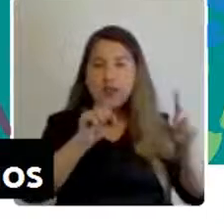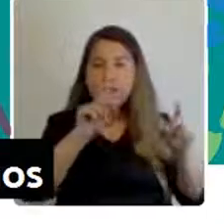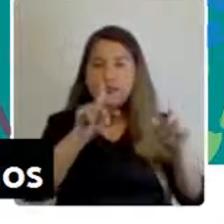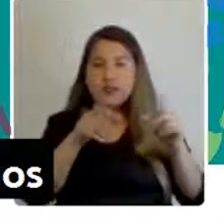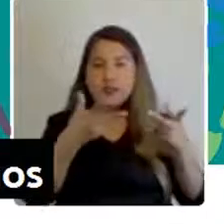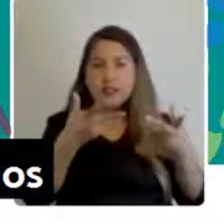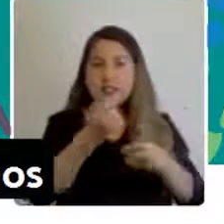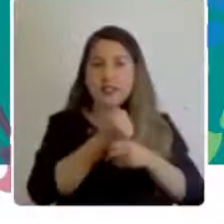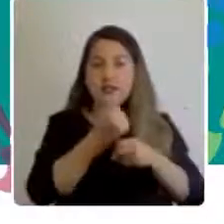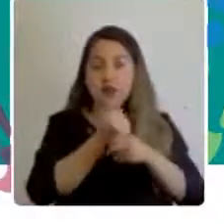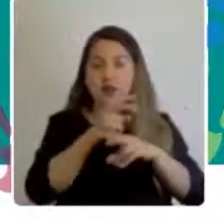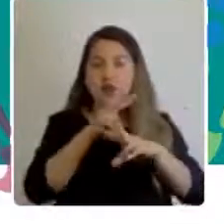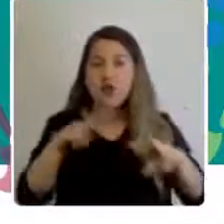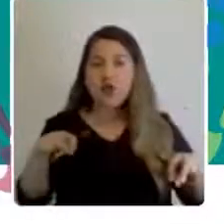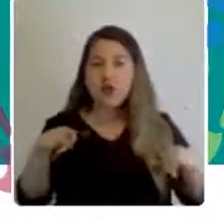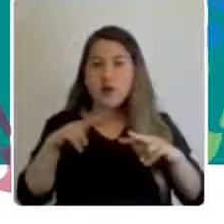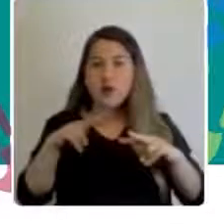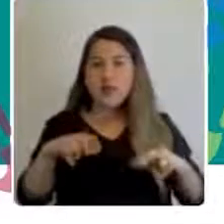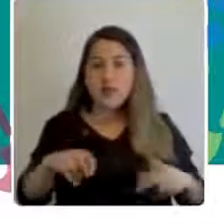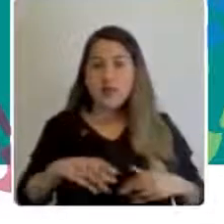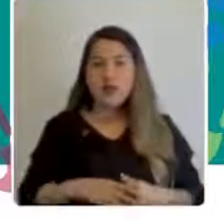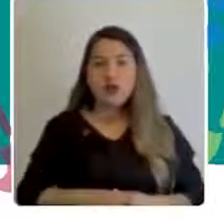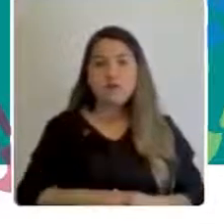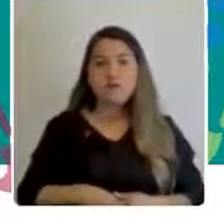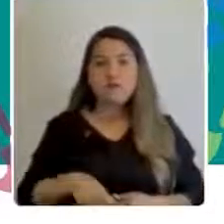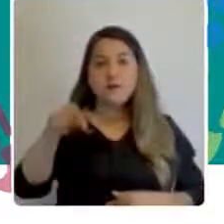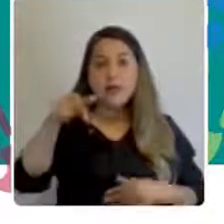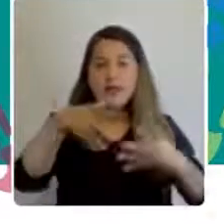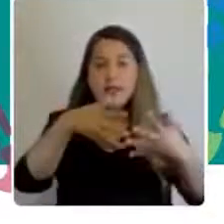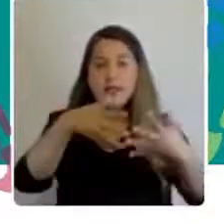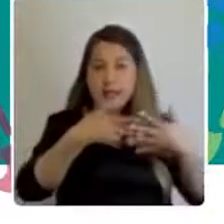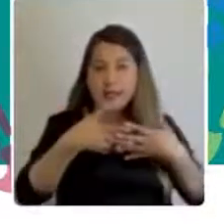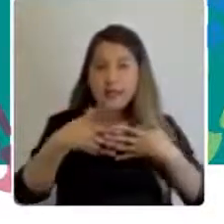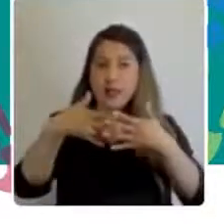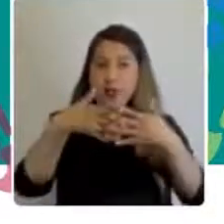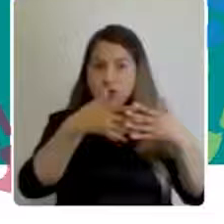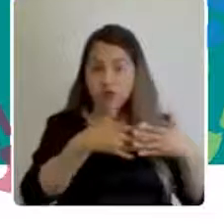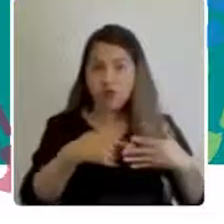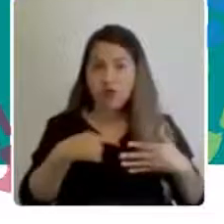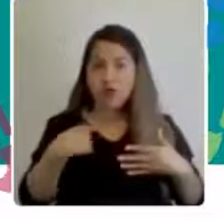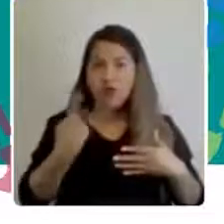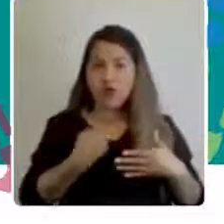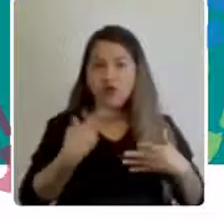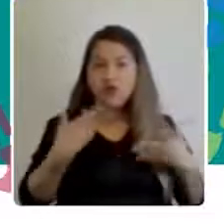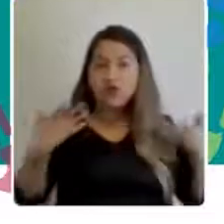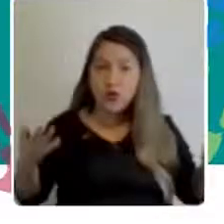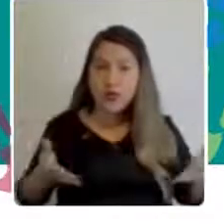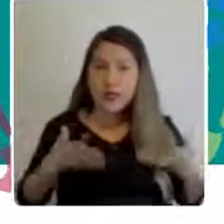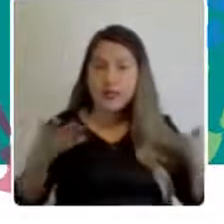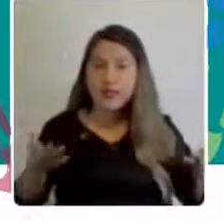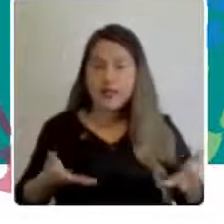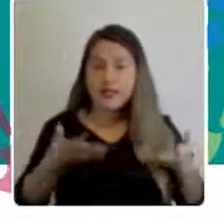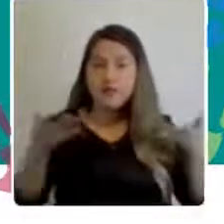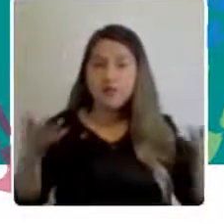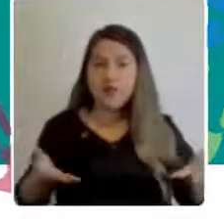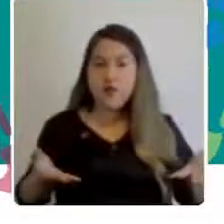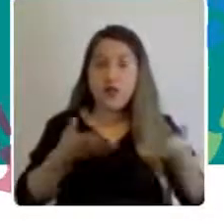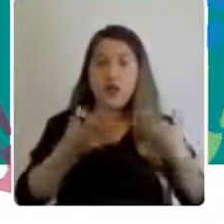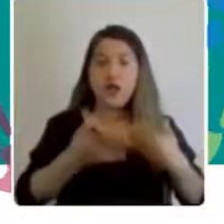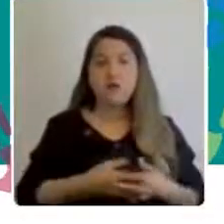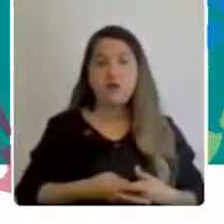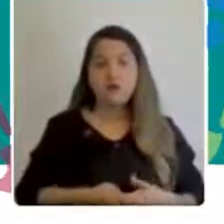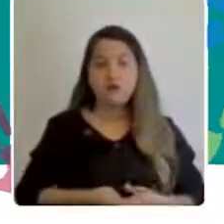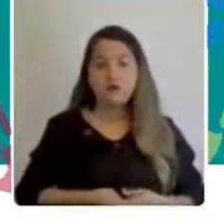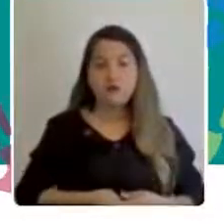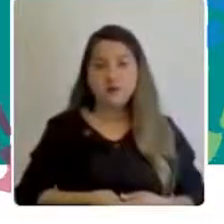States, we encourage a group approach to the paying organizations, whether it be a government organization or a